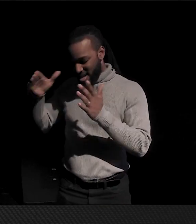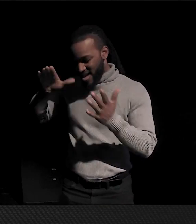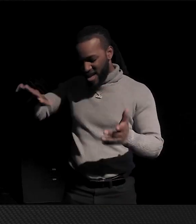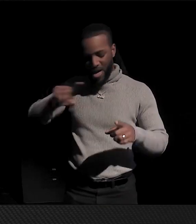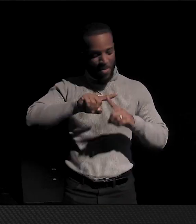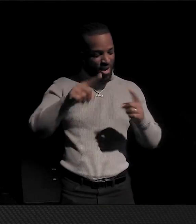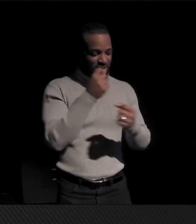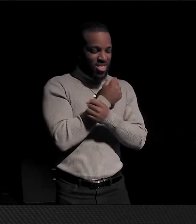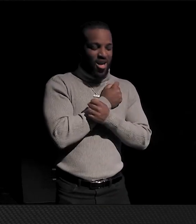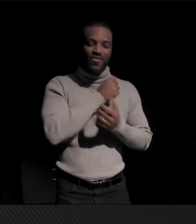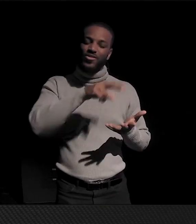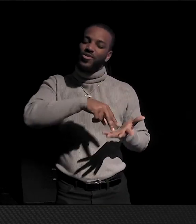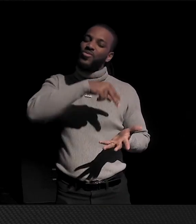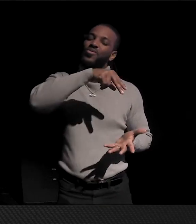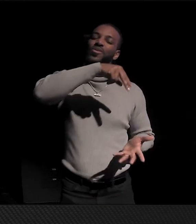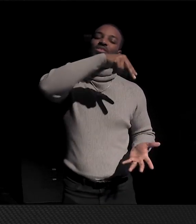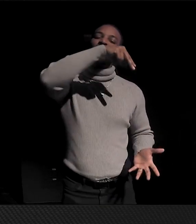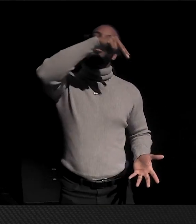but with love.